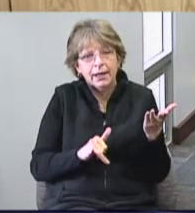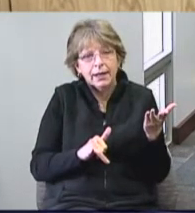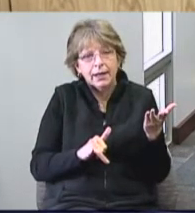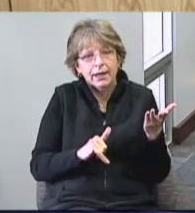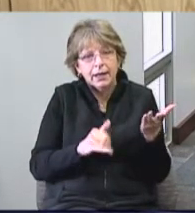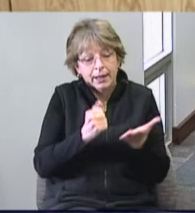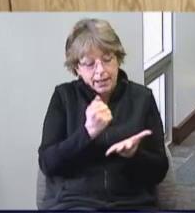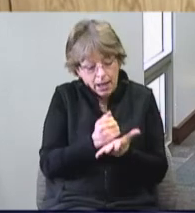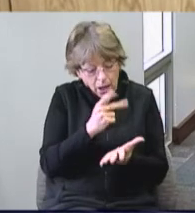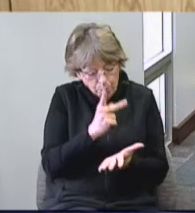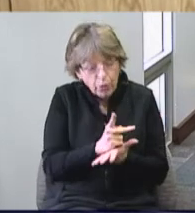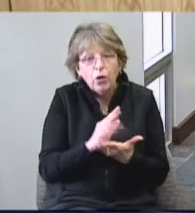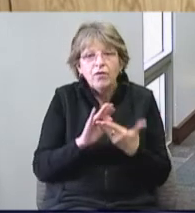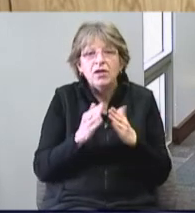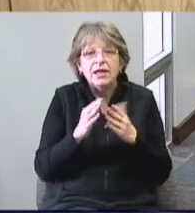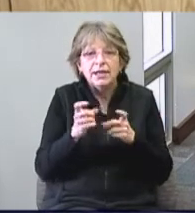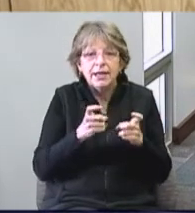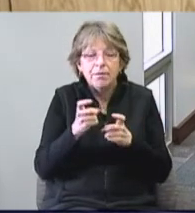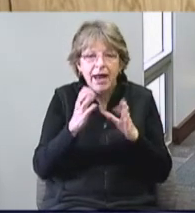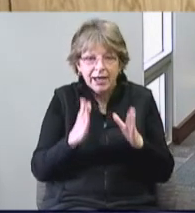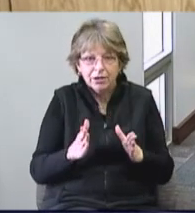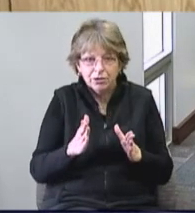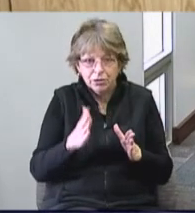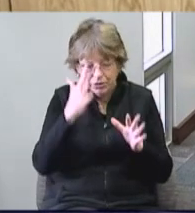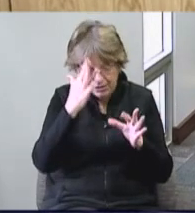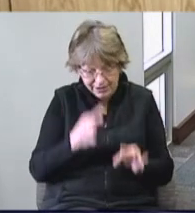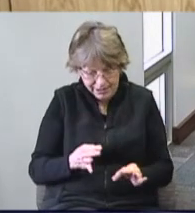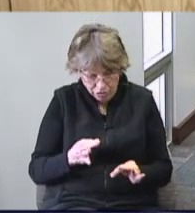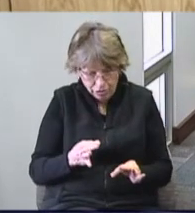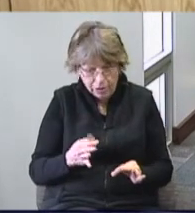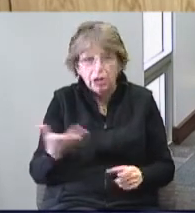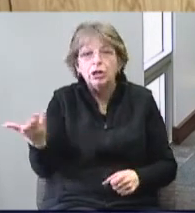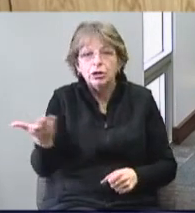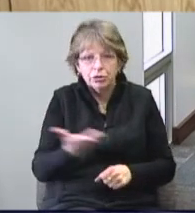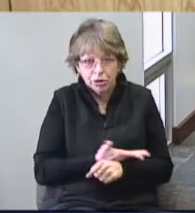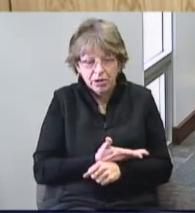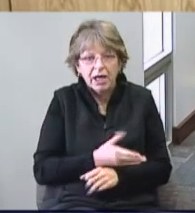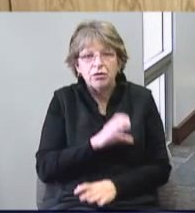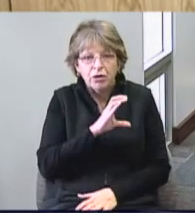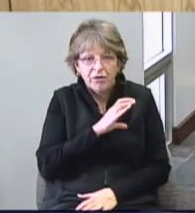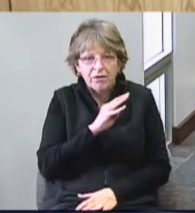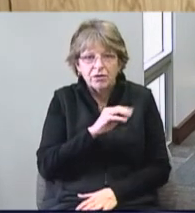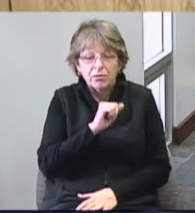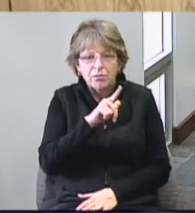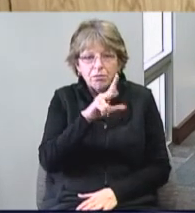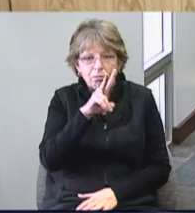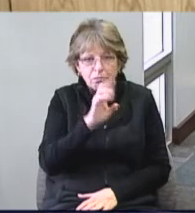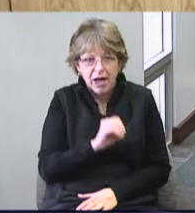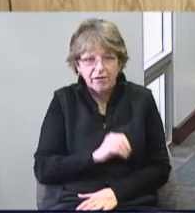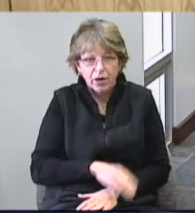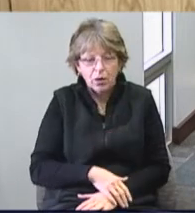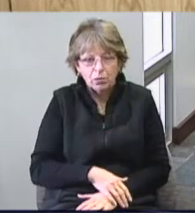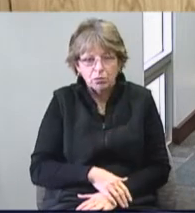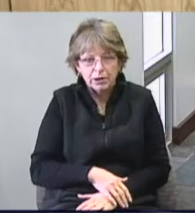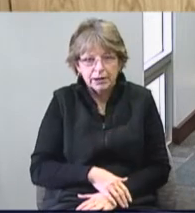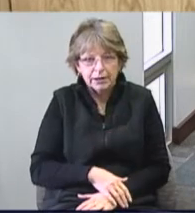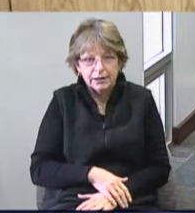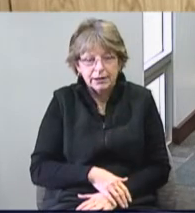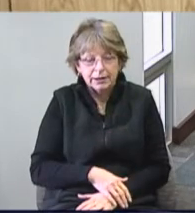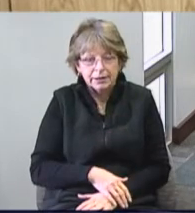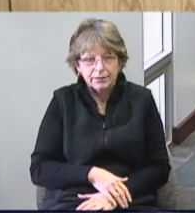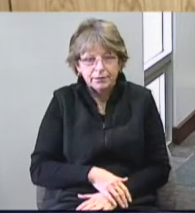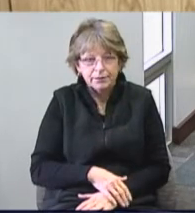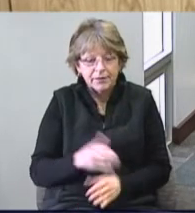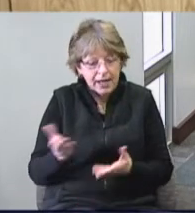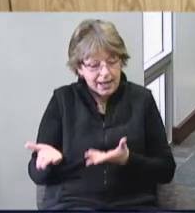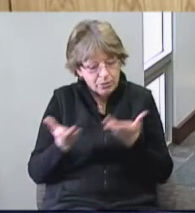confirm the city manager's decision upholding the termination of the employee Charles Malvo for the reasons presented by the city attorney and